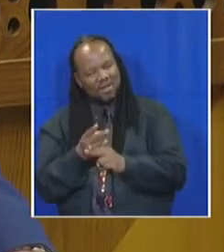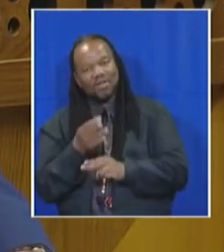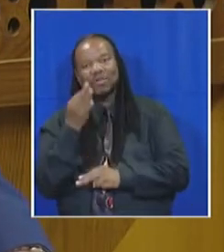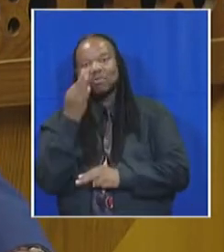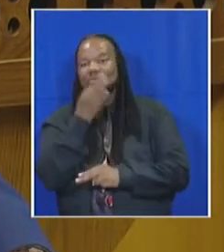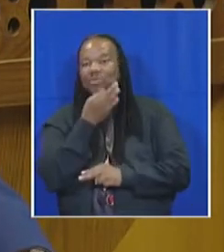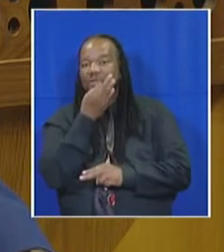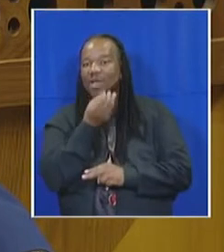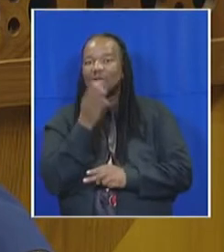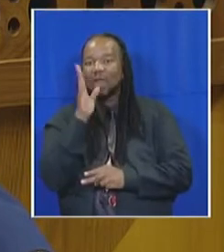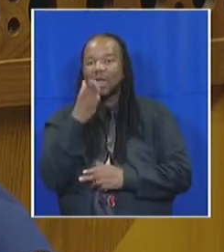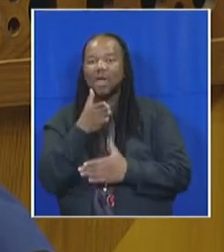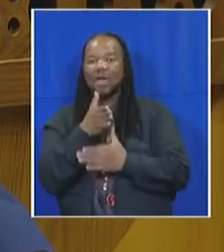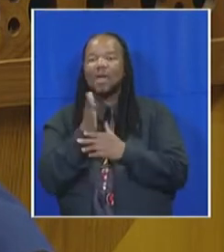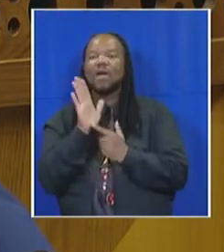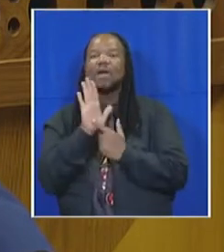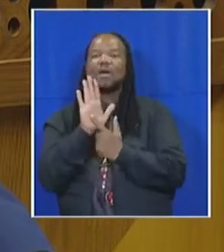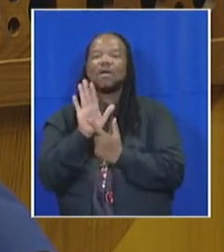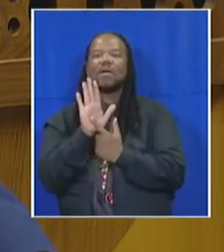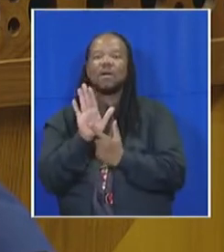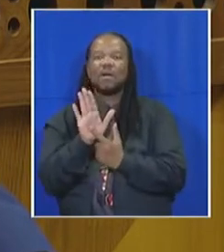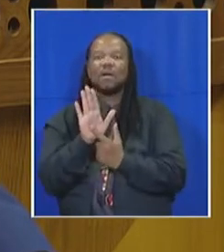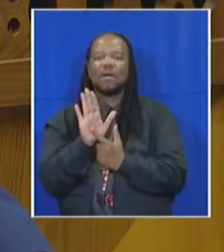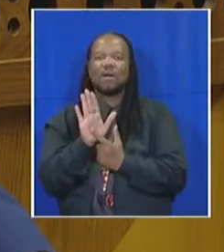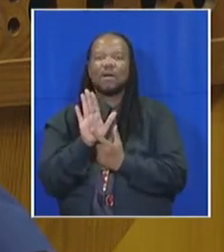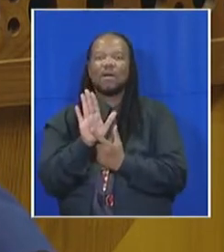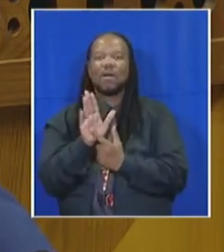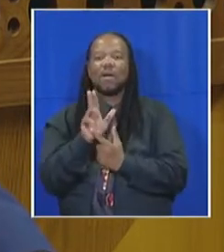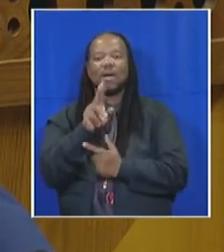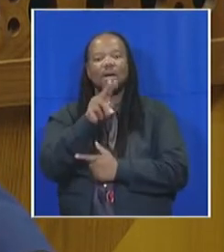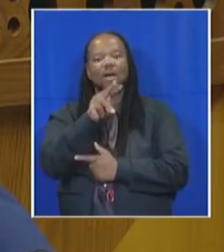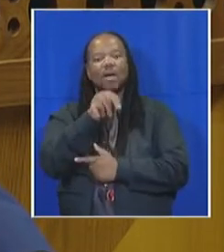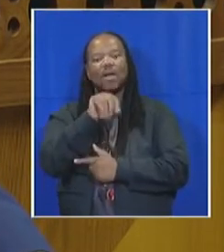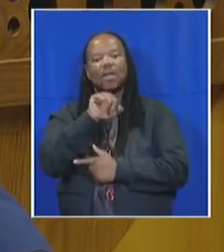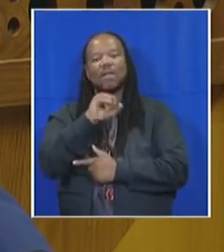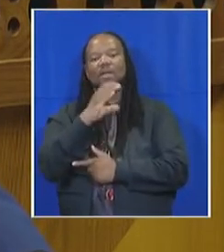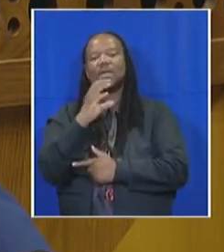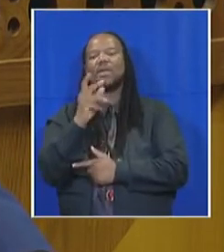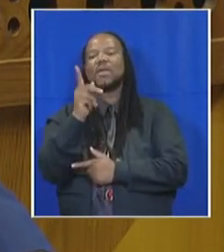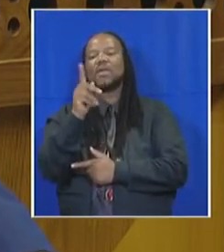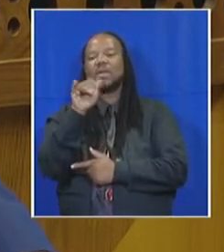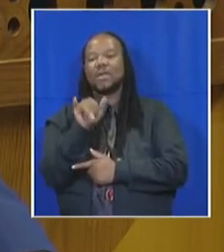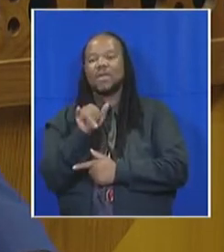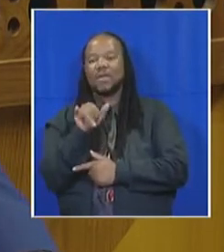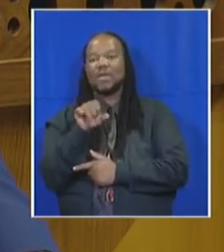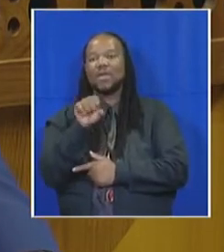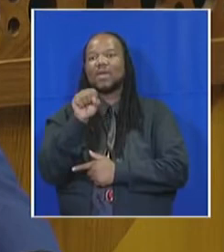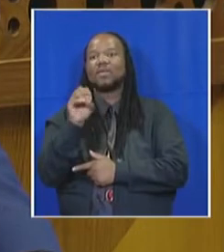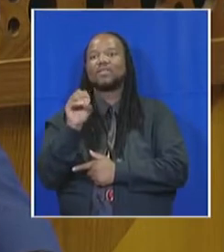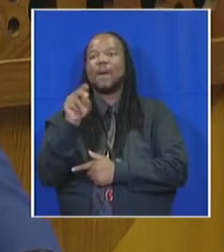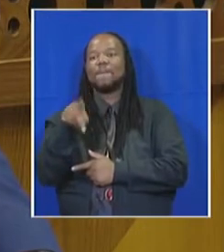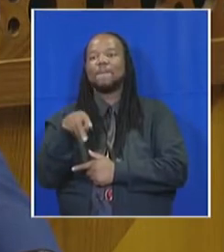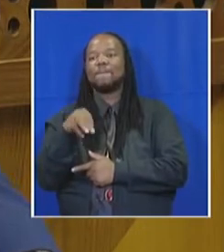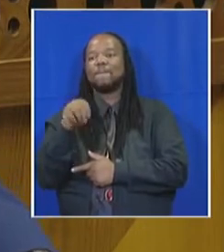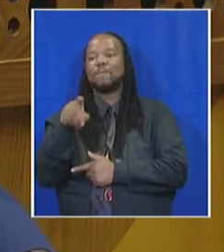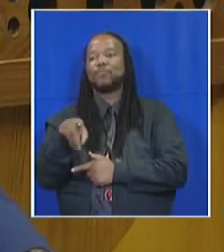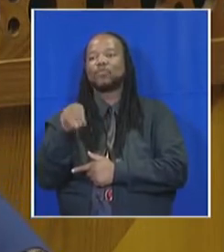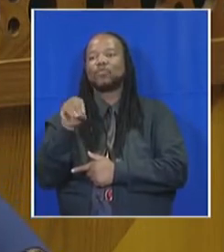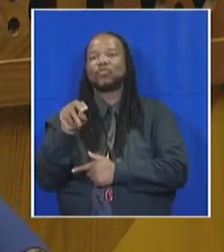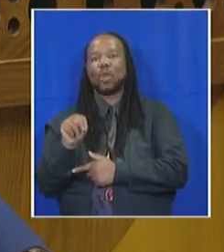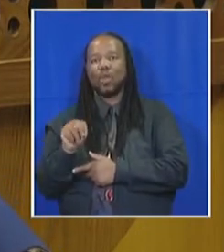Nicky Simpson, when the perpetrators used